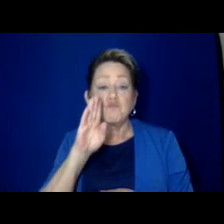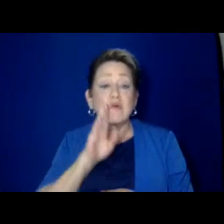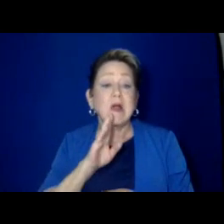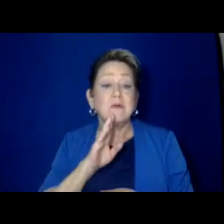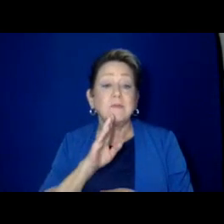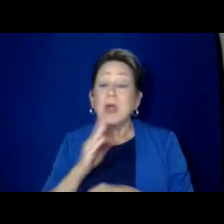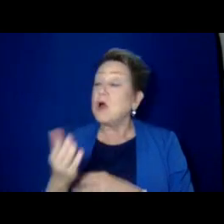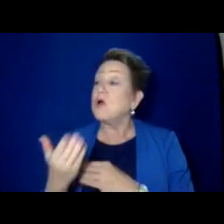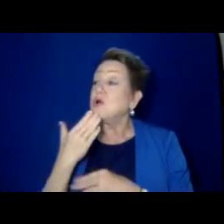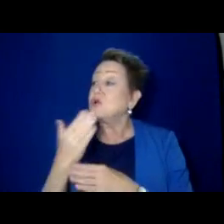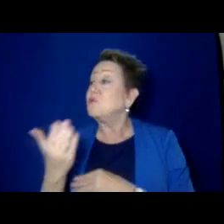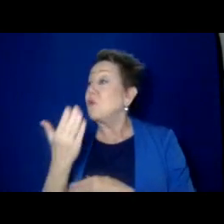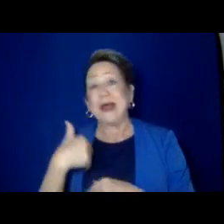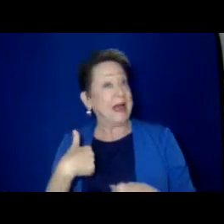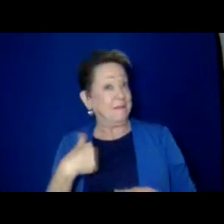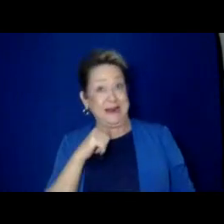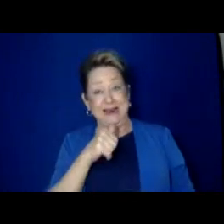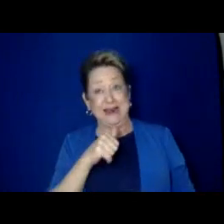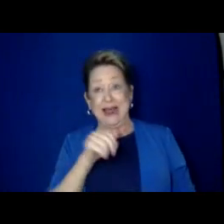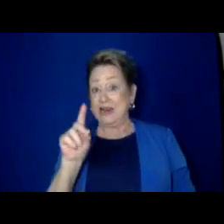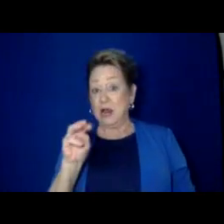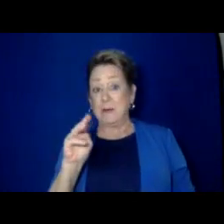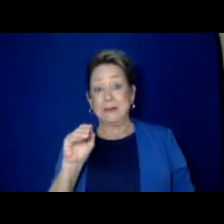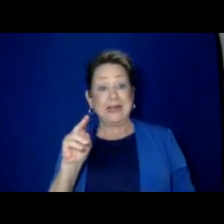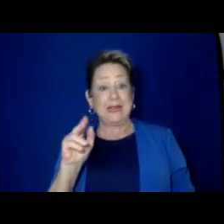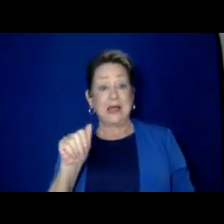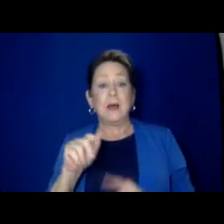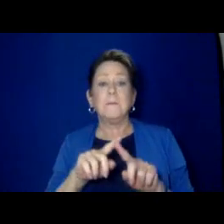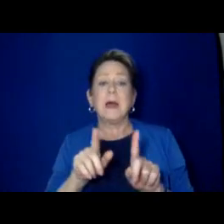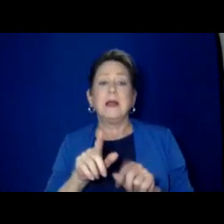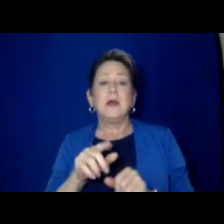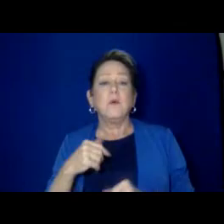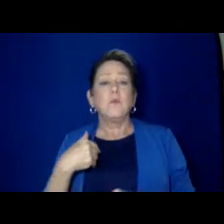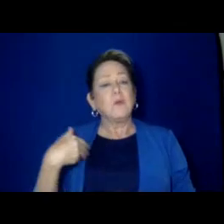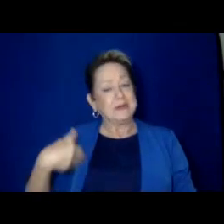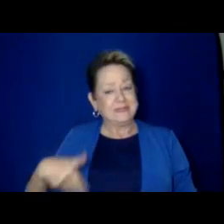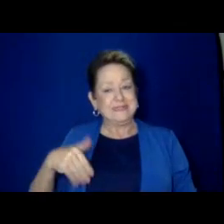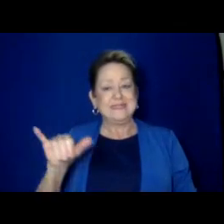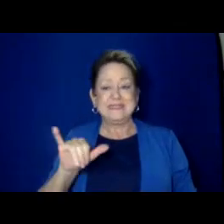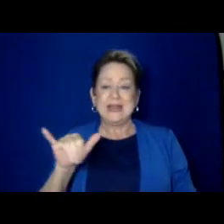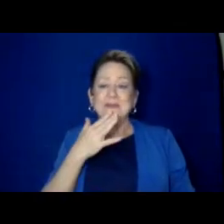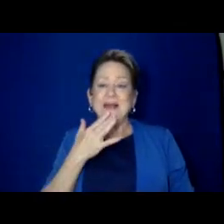Good morning, members. I am not Dominica, but we are wearing the same color suit. So there you go.